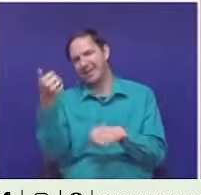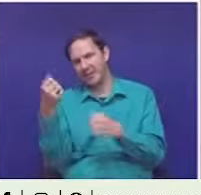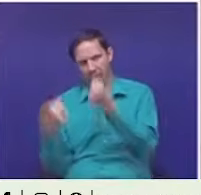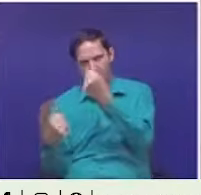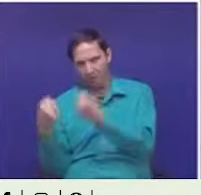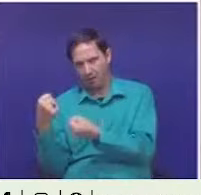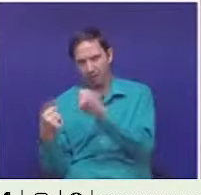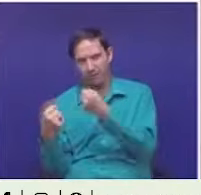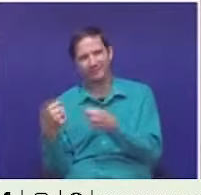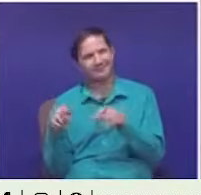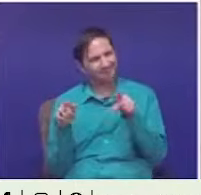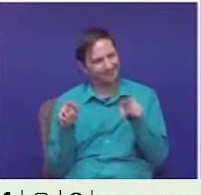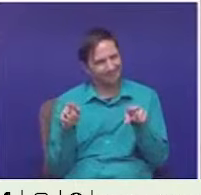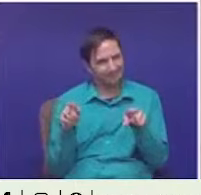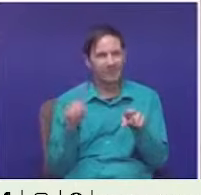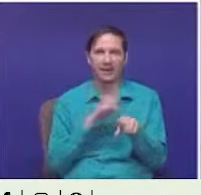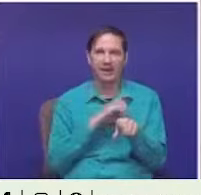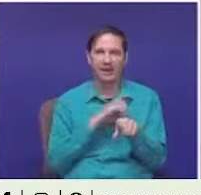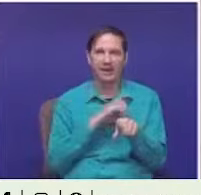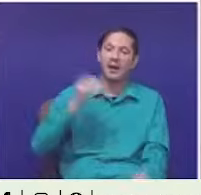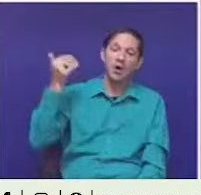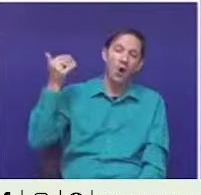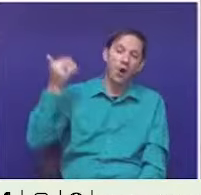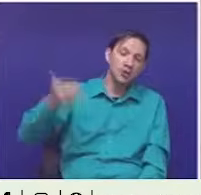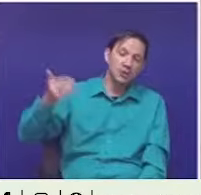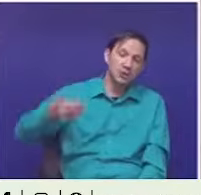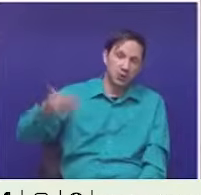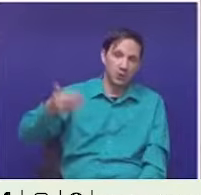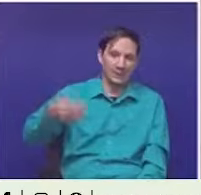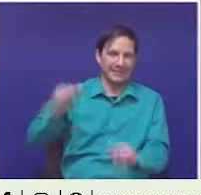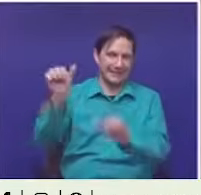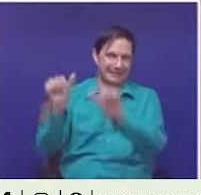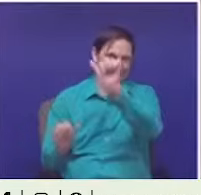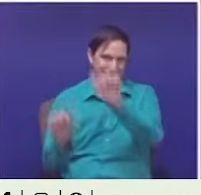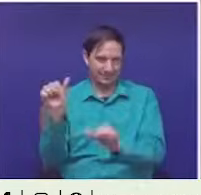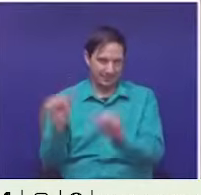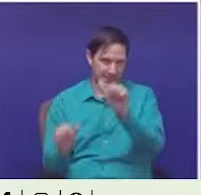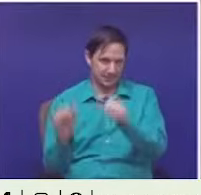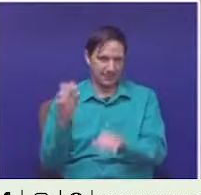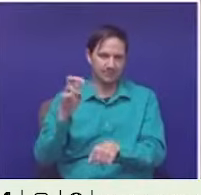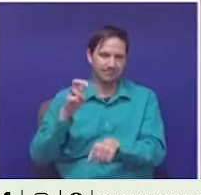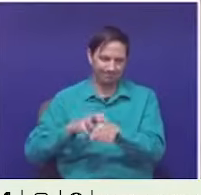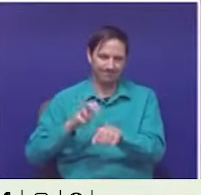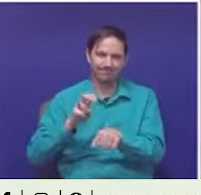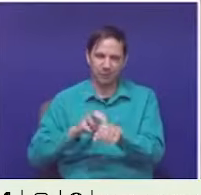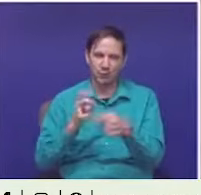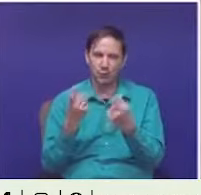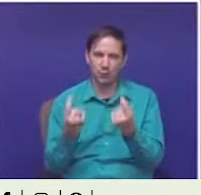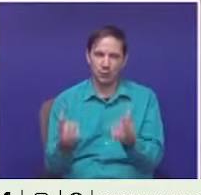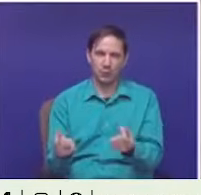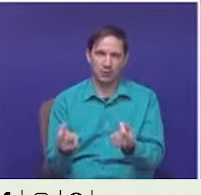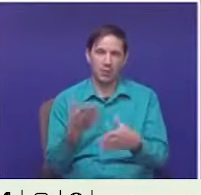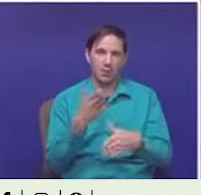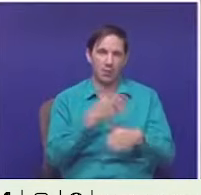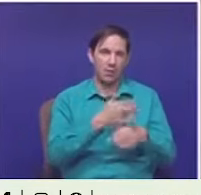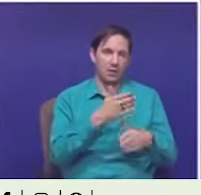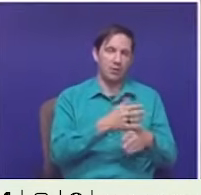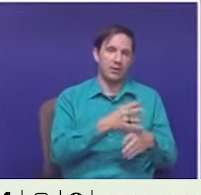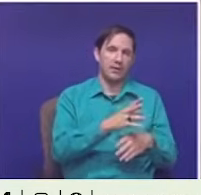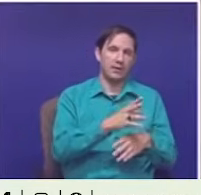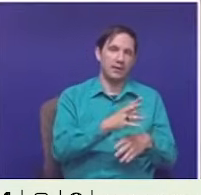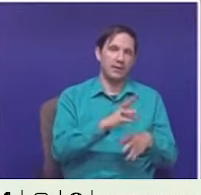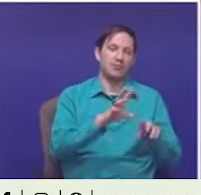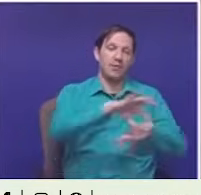vehicle. That's why continuous assessment of these things is important. And I think the work between the PEDs, the provincial